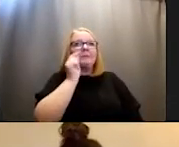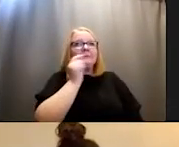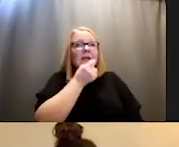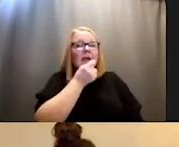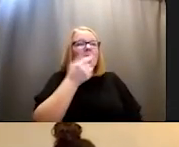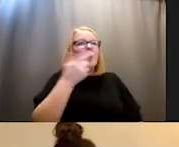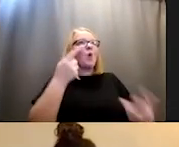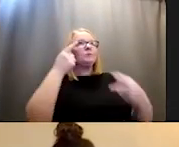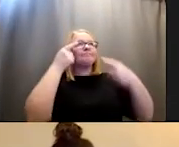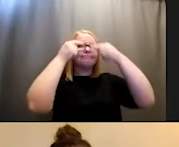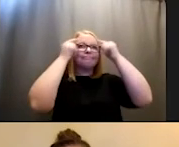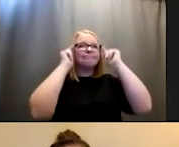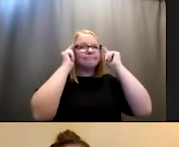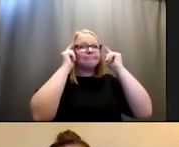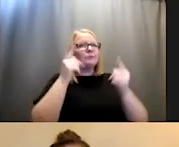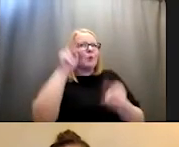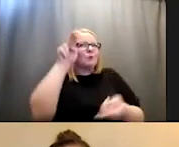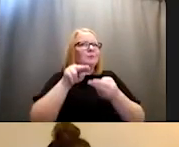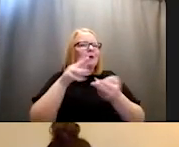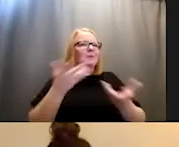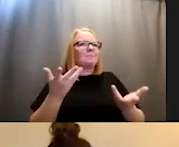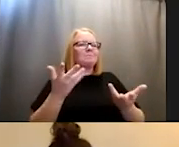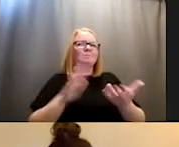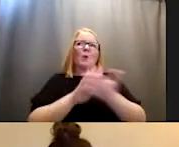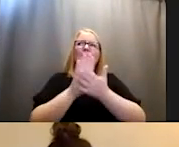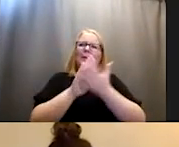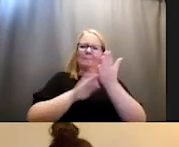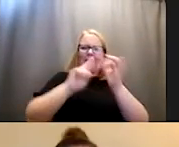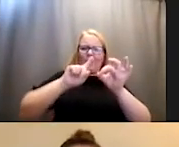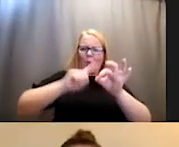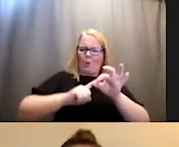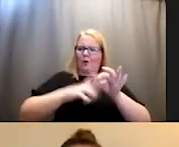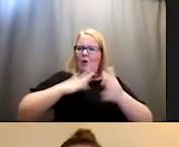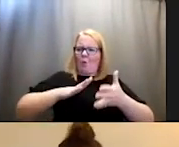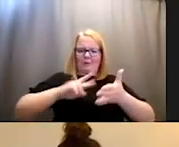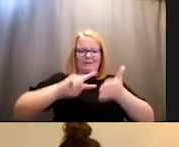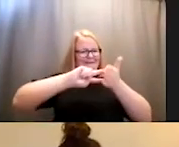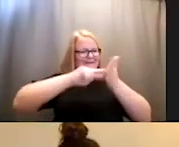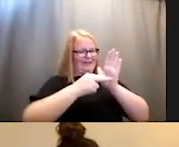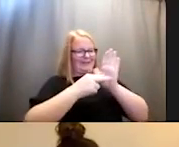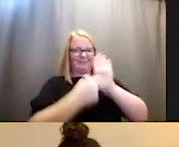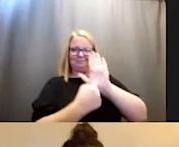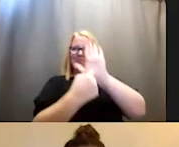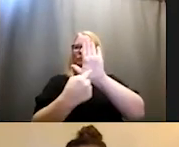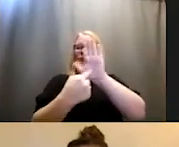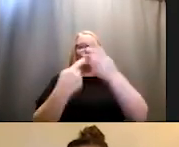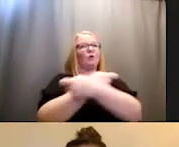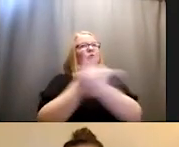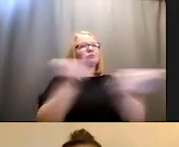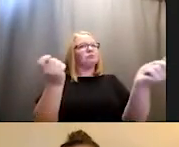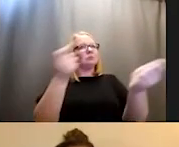it was very much fundamental to Quant's ethos in making designer style accessible and affordable to